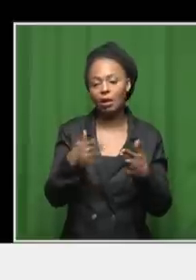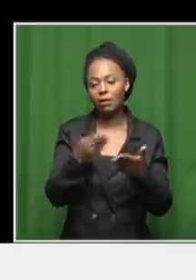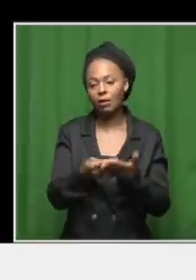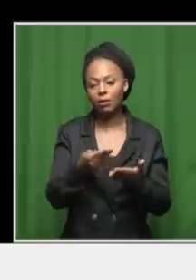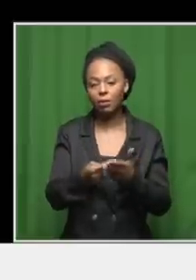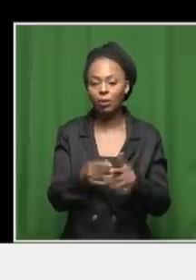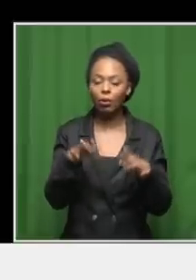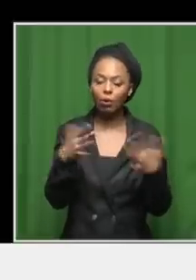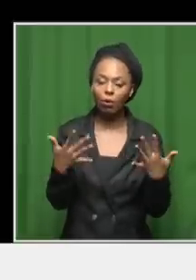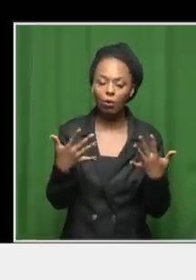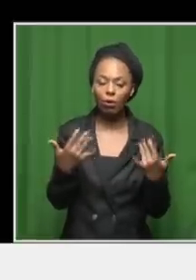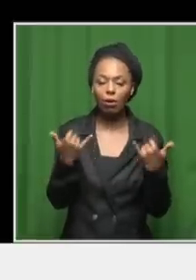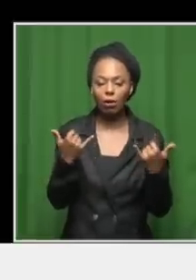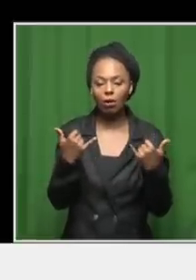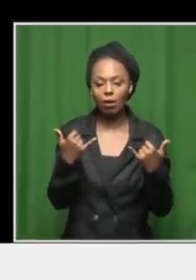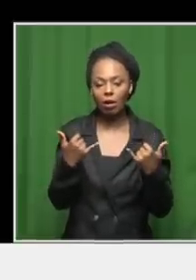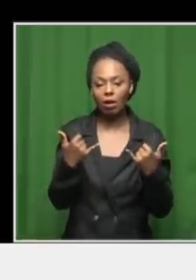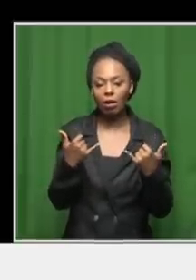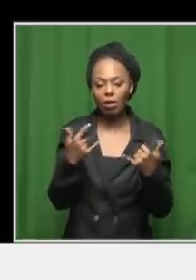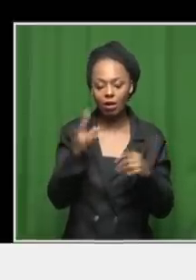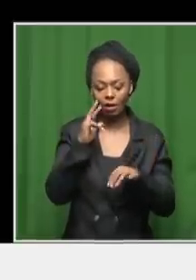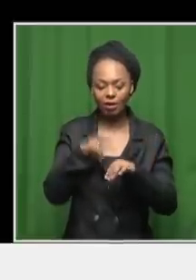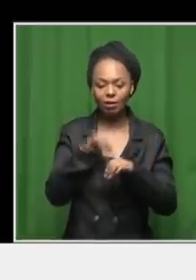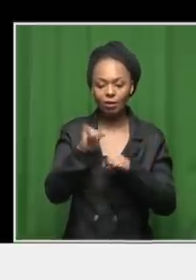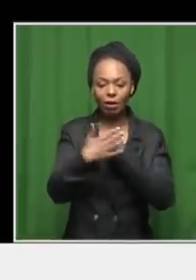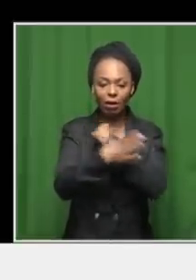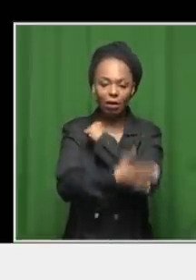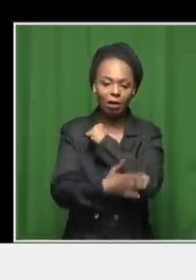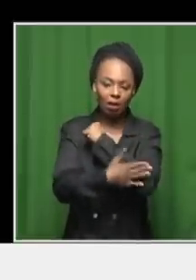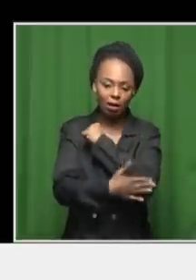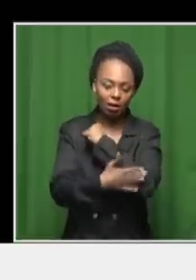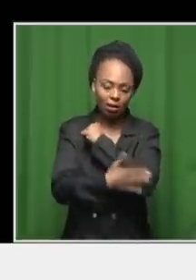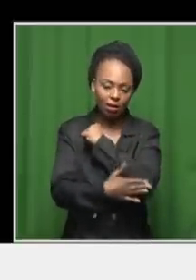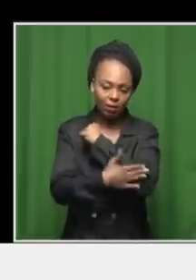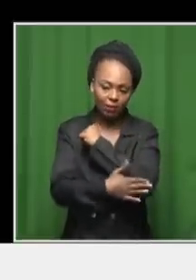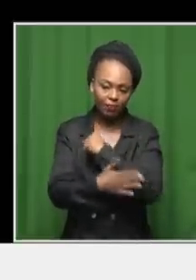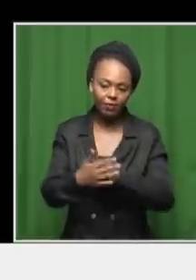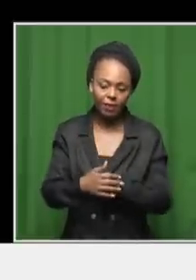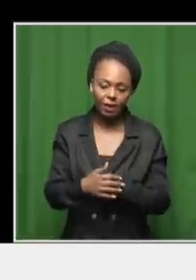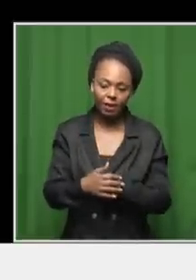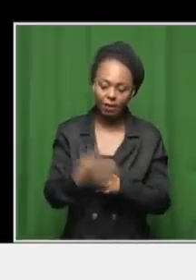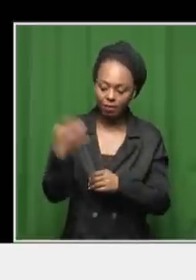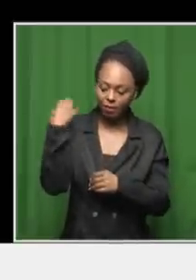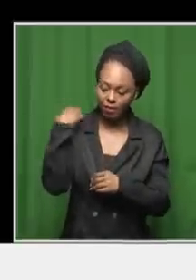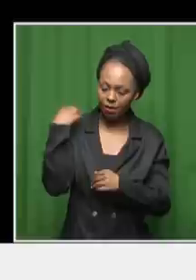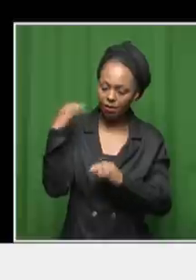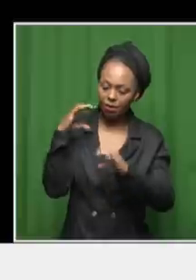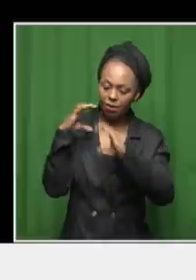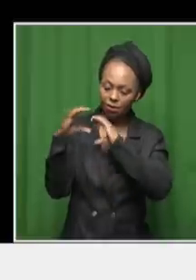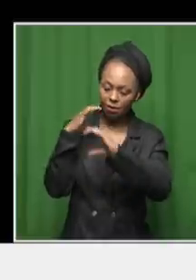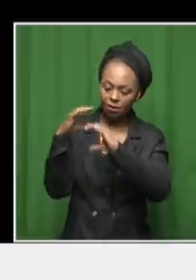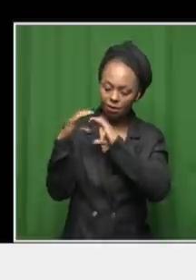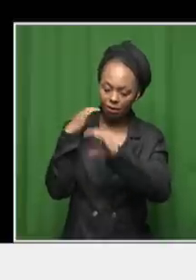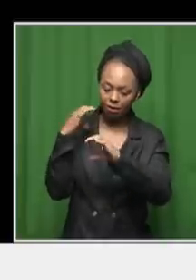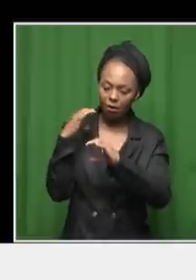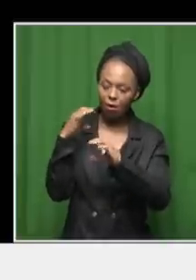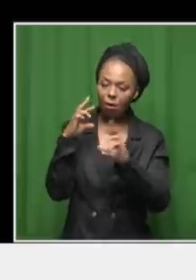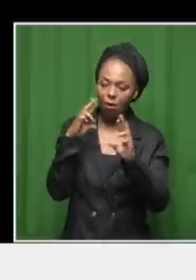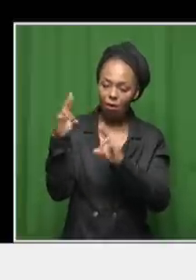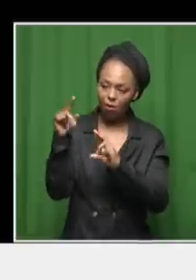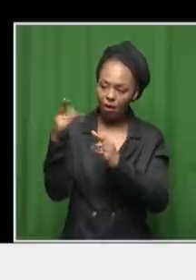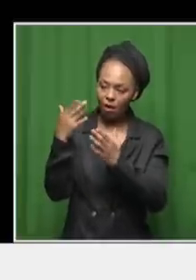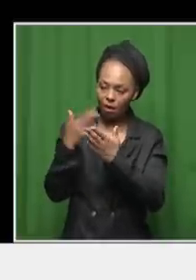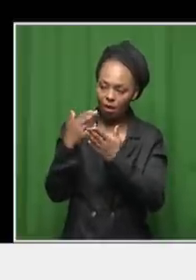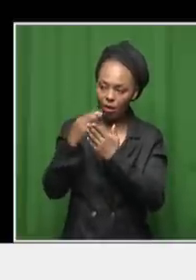the needs of the country. We've very rarely had a minister of communication who could actually move forward